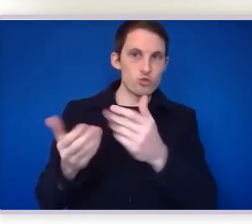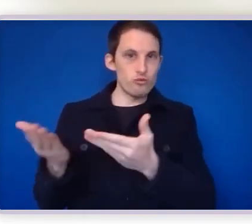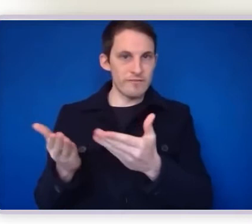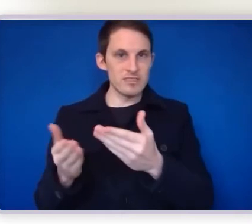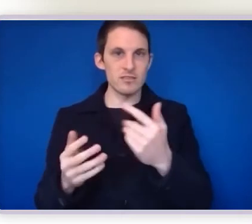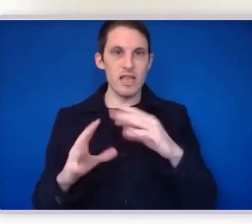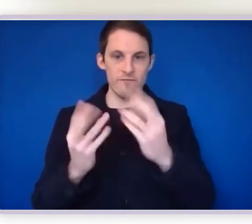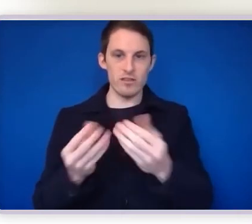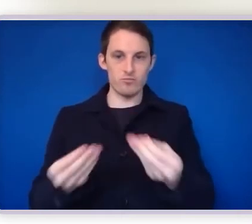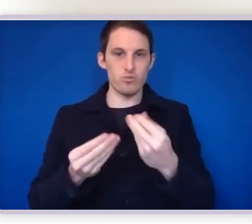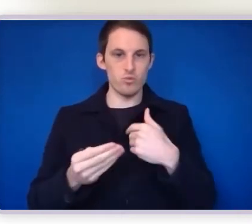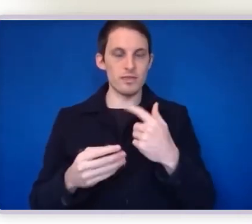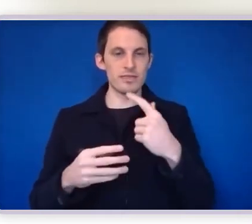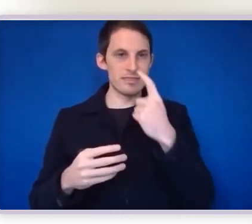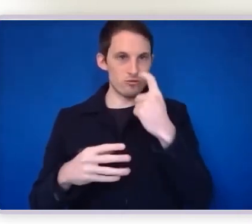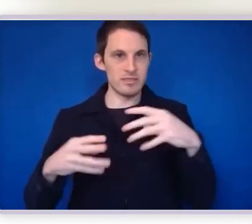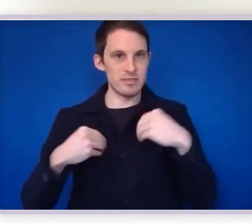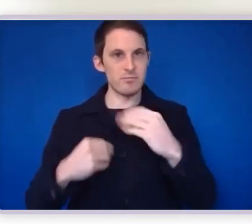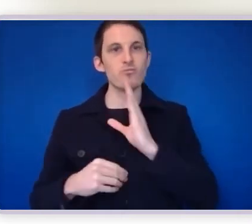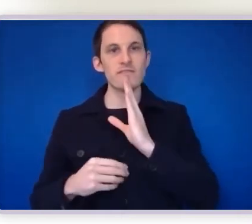extremely seriously.